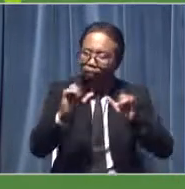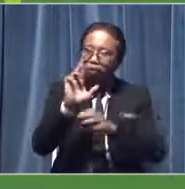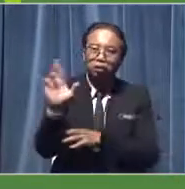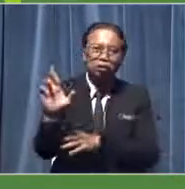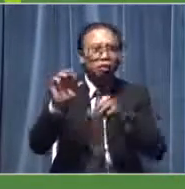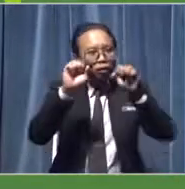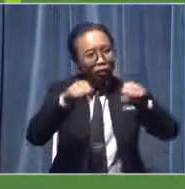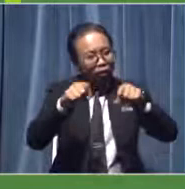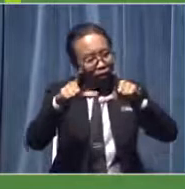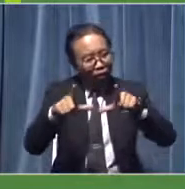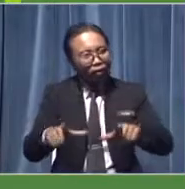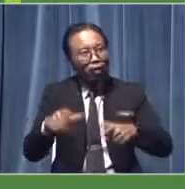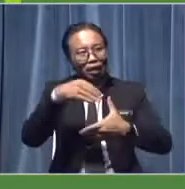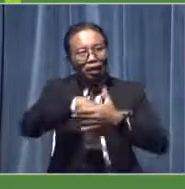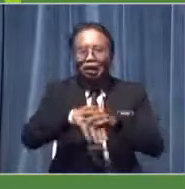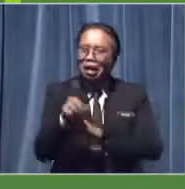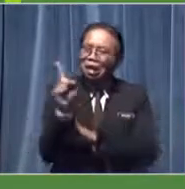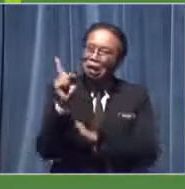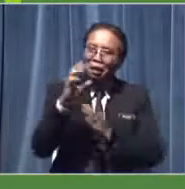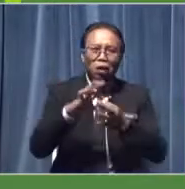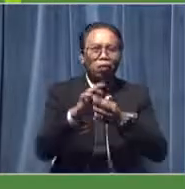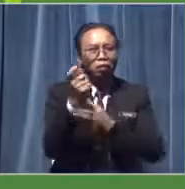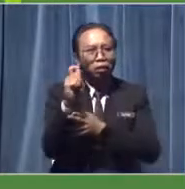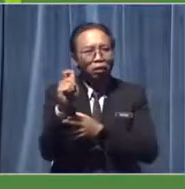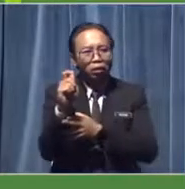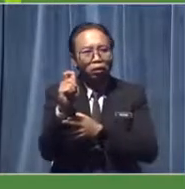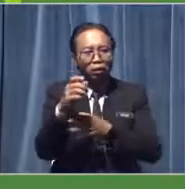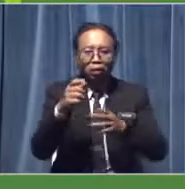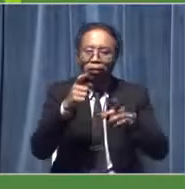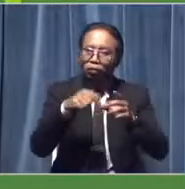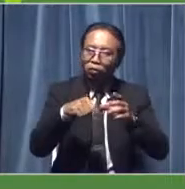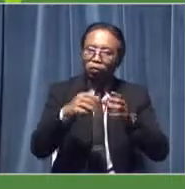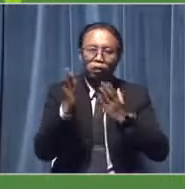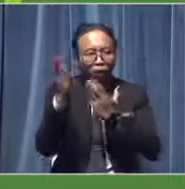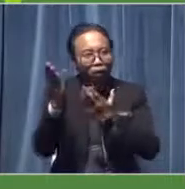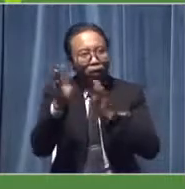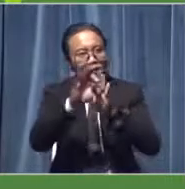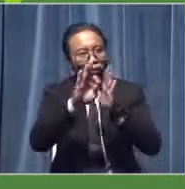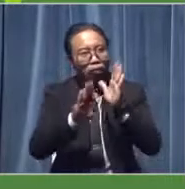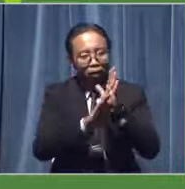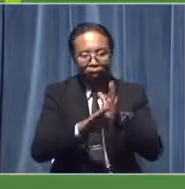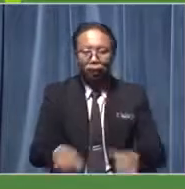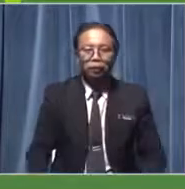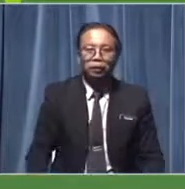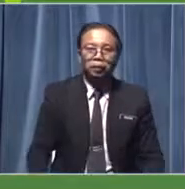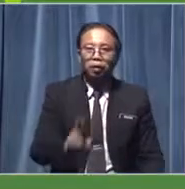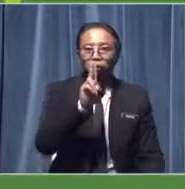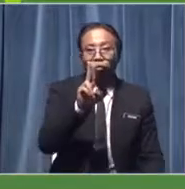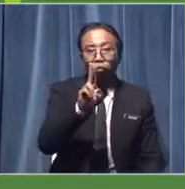stated in any of the following formulae. U